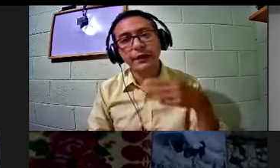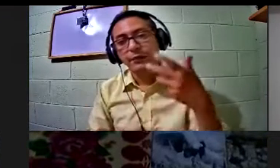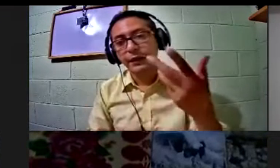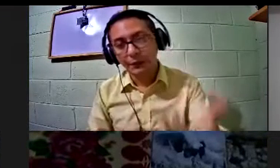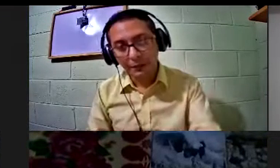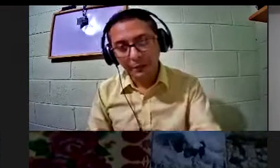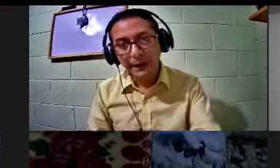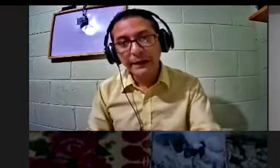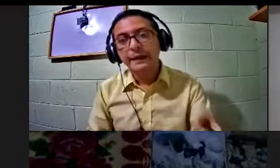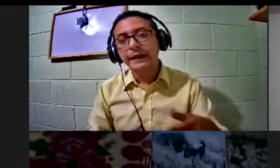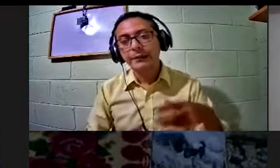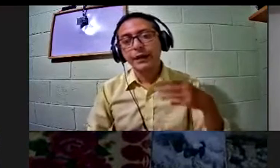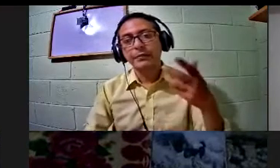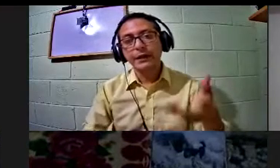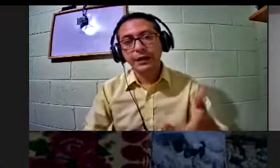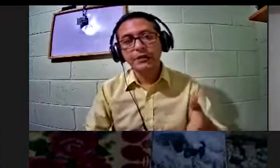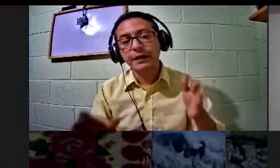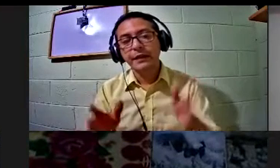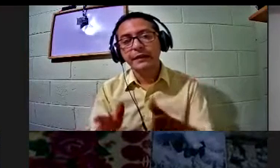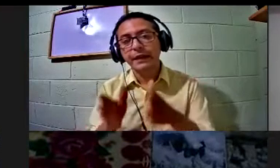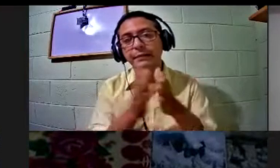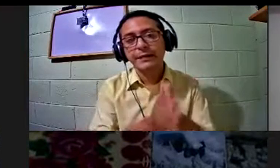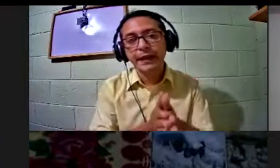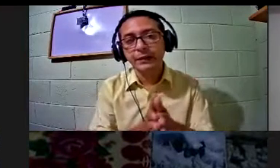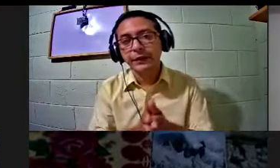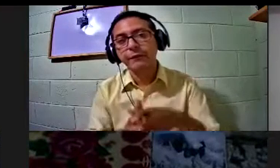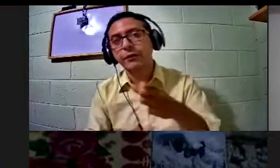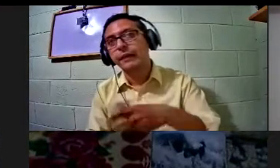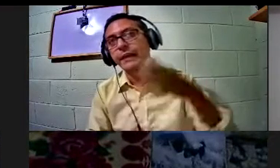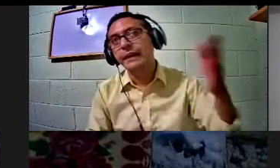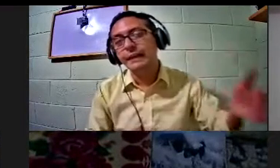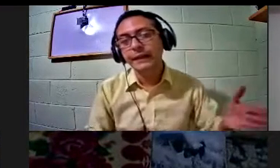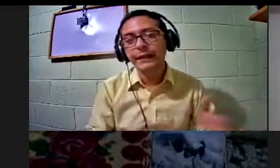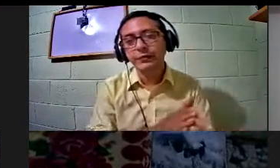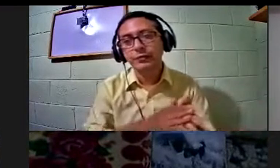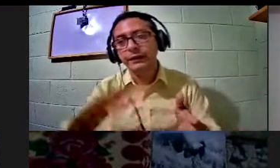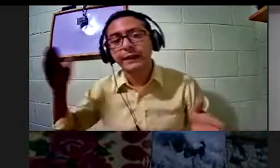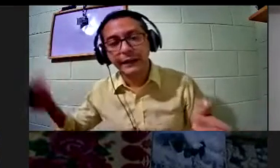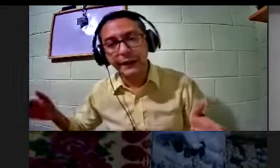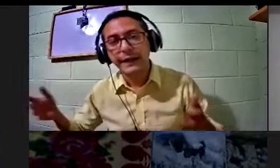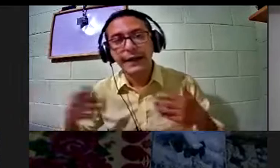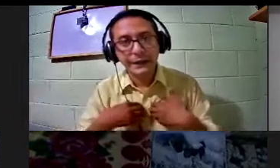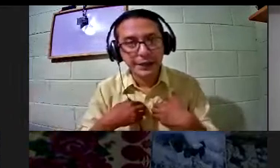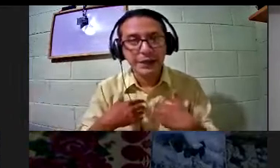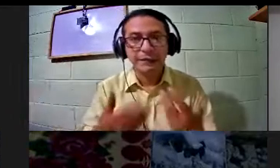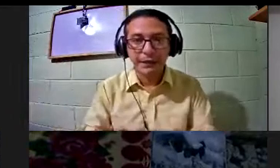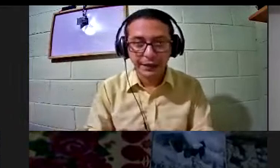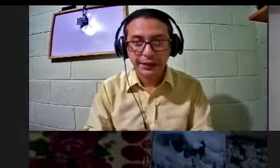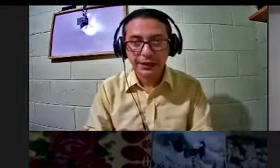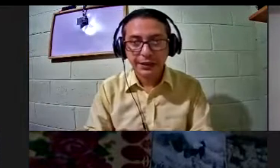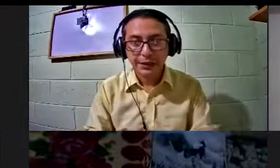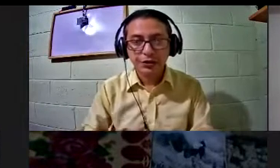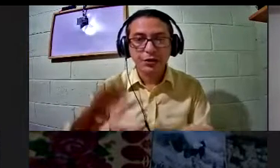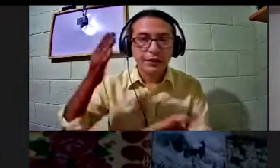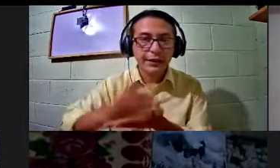Ya me comuniqué con el papá, and we have the arrangement that every Saturday from 8:30 to 10:30 I teach them